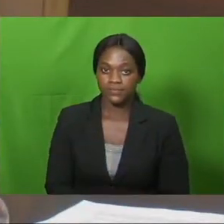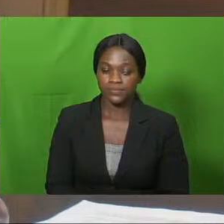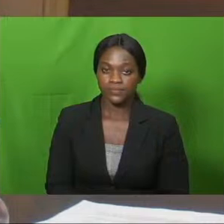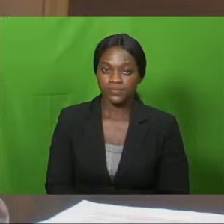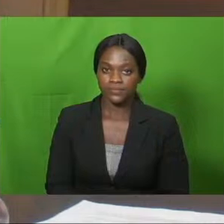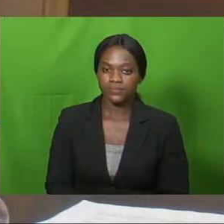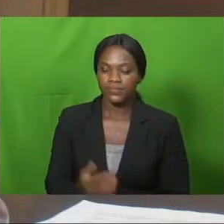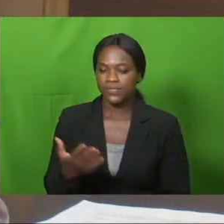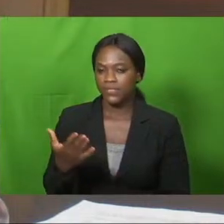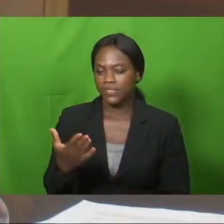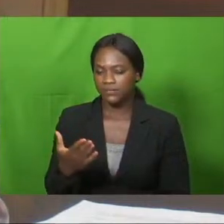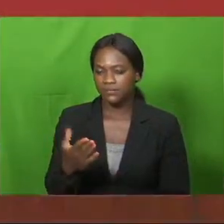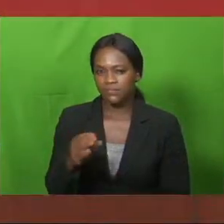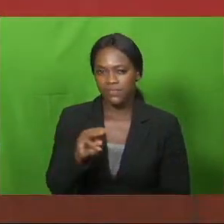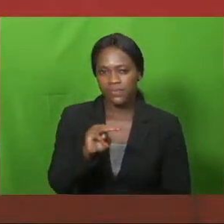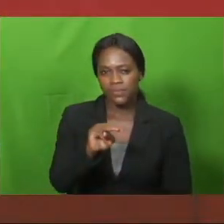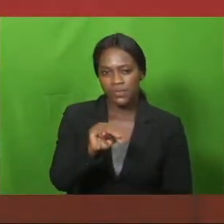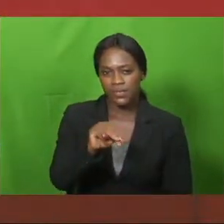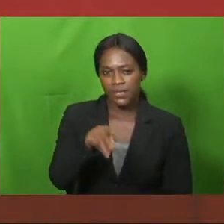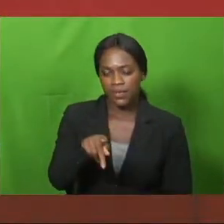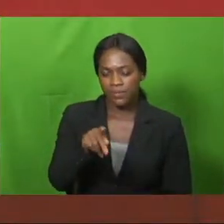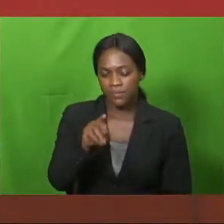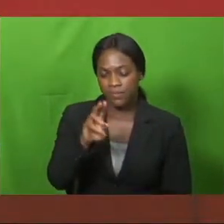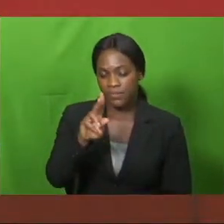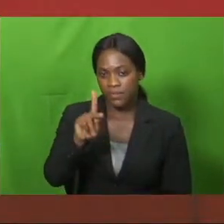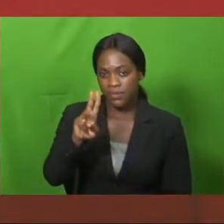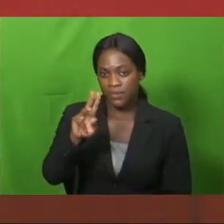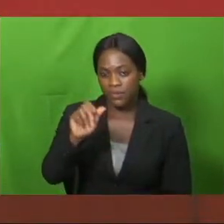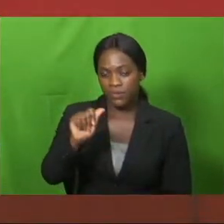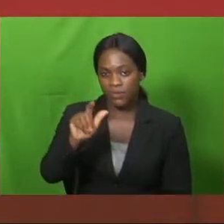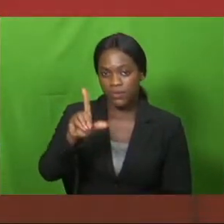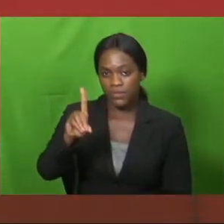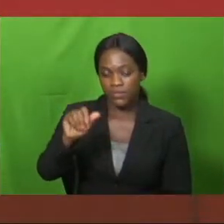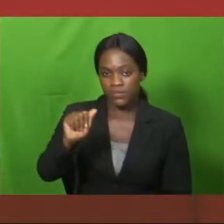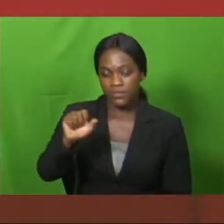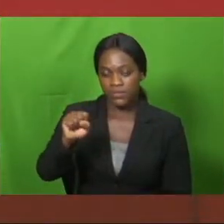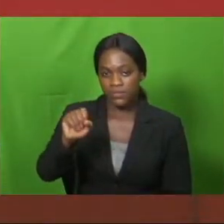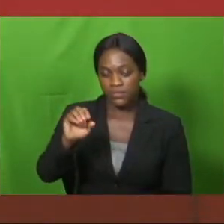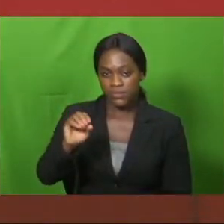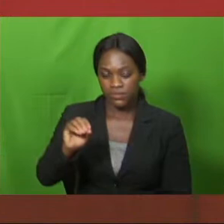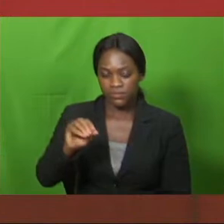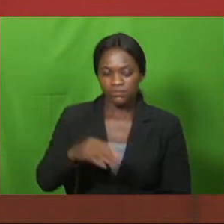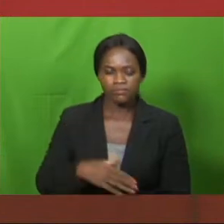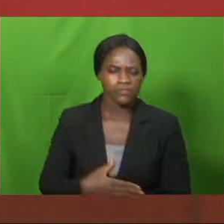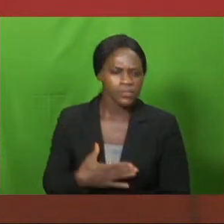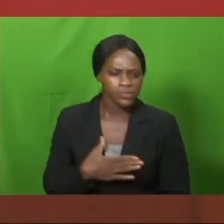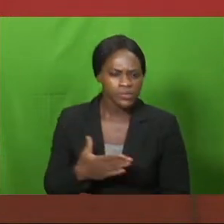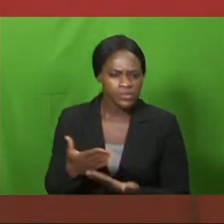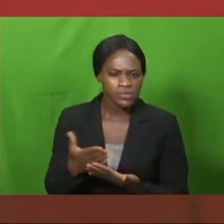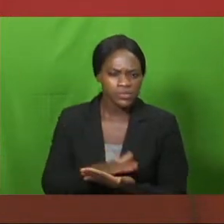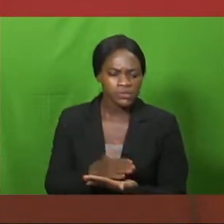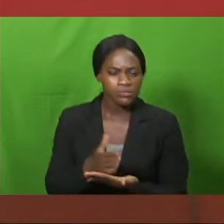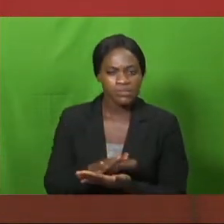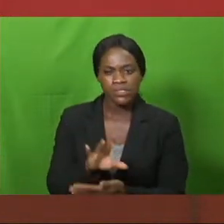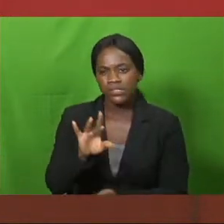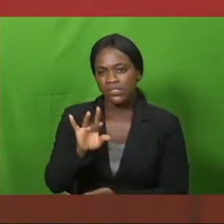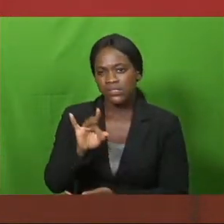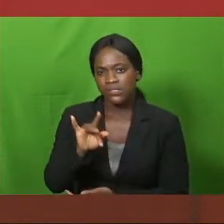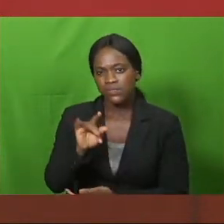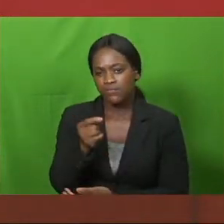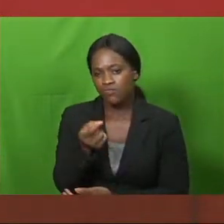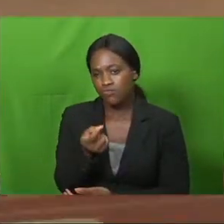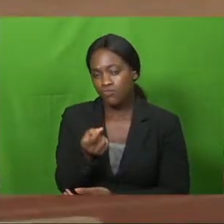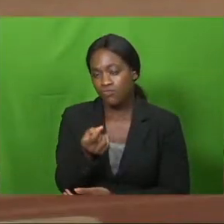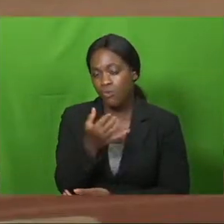Yes, Honorable Member for Kwadaso. Honorable Speaker, on page 13, it's a very minor correction. Roman